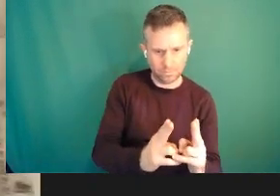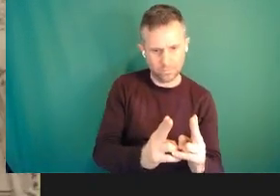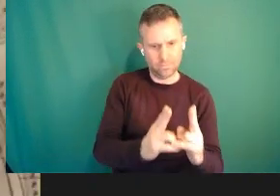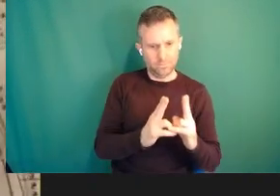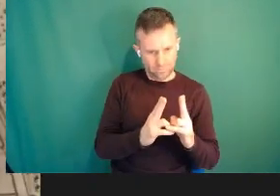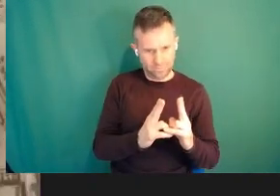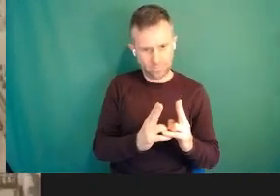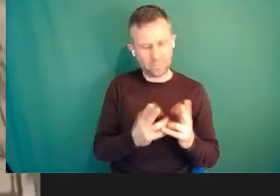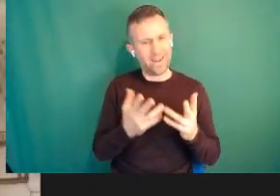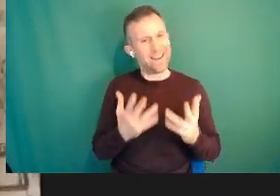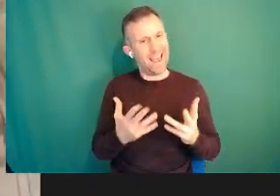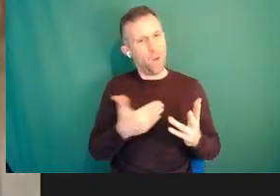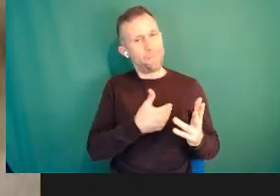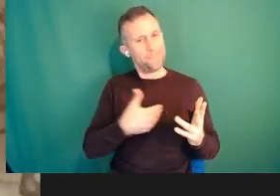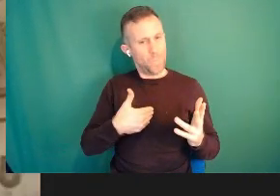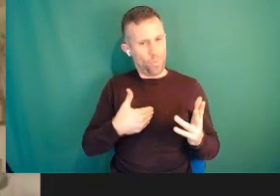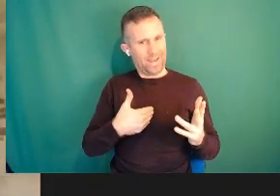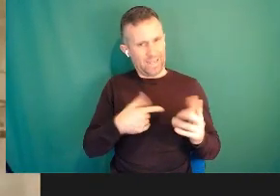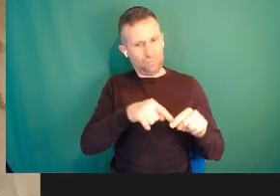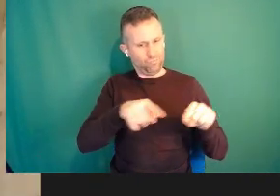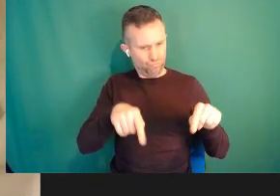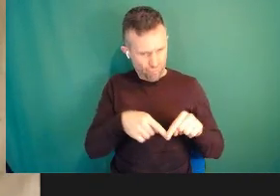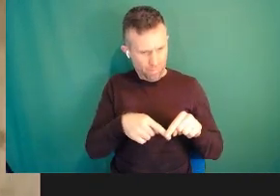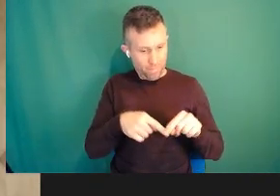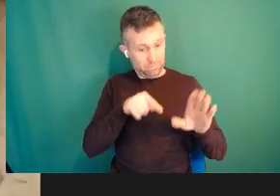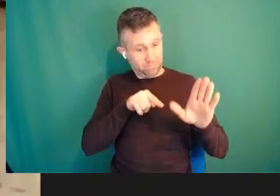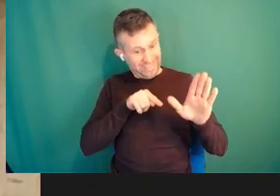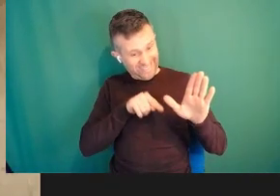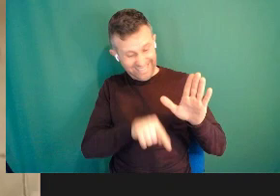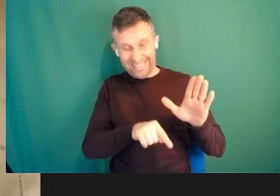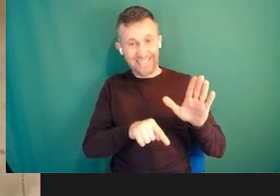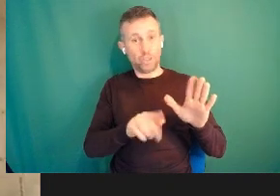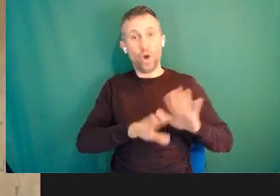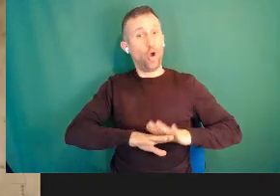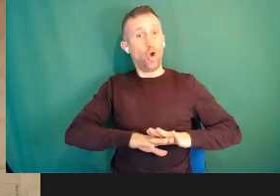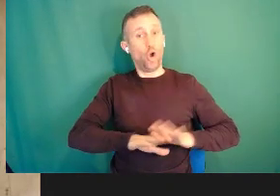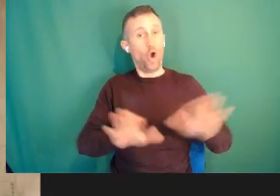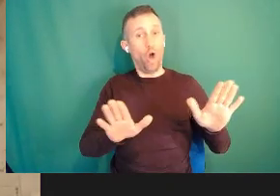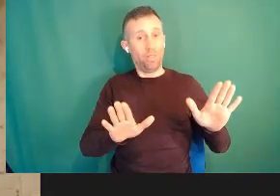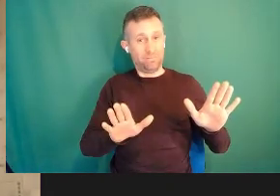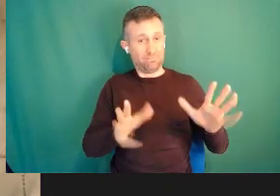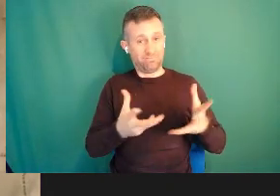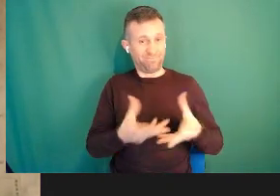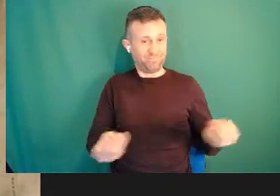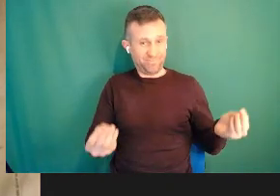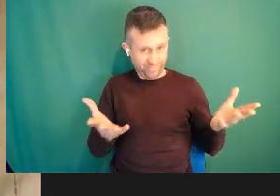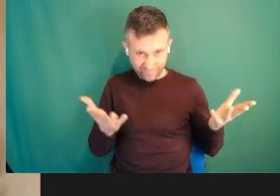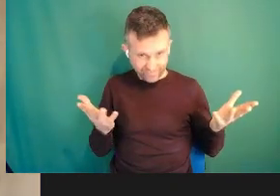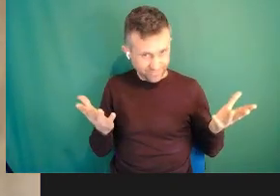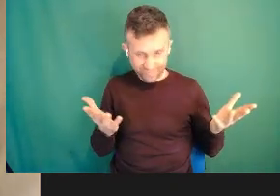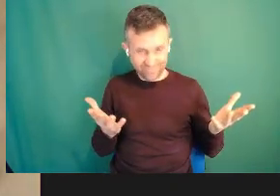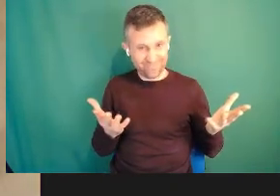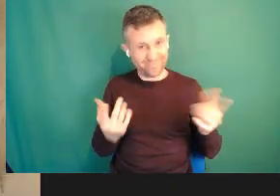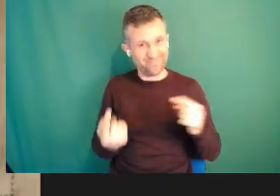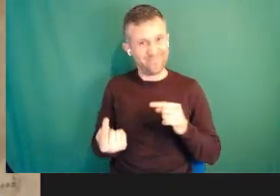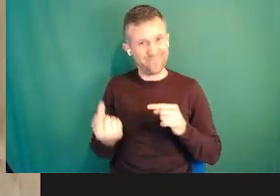longer exists. And so that just gives you an idea of how the house has changed over the time.